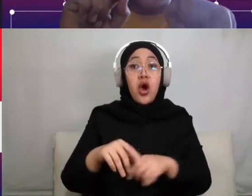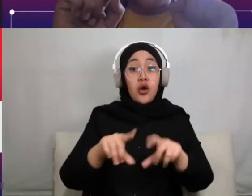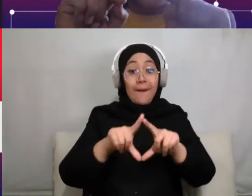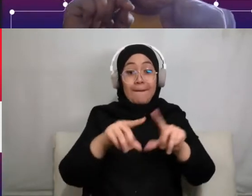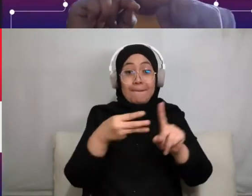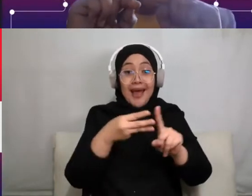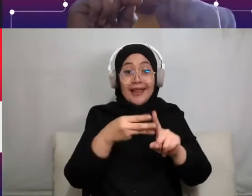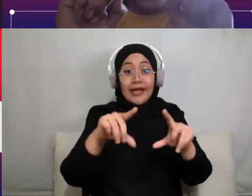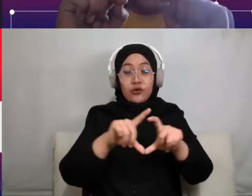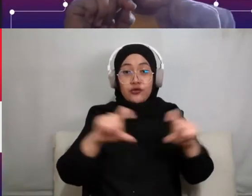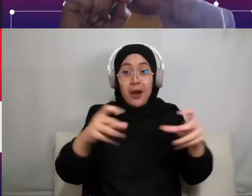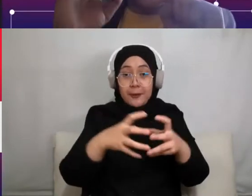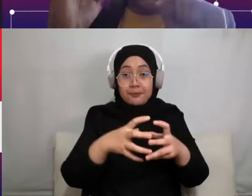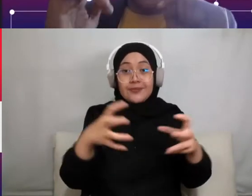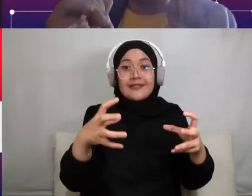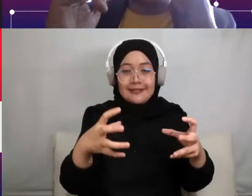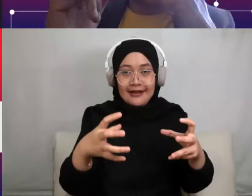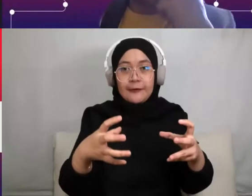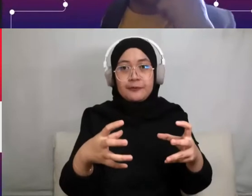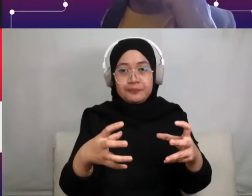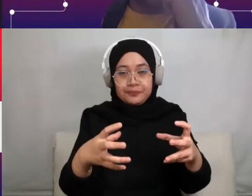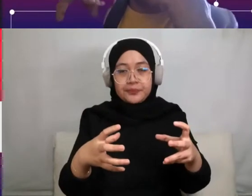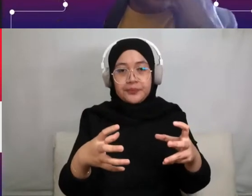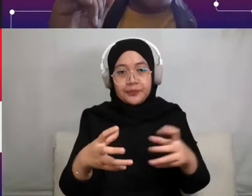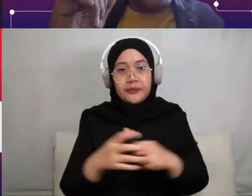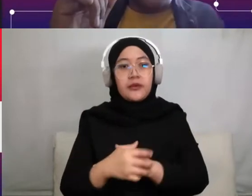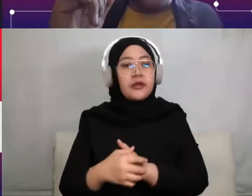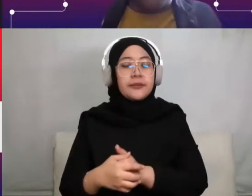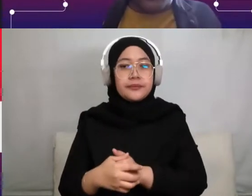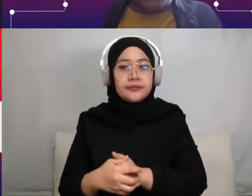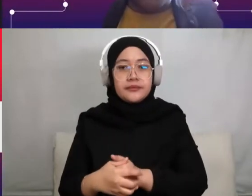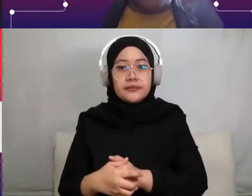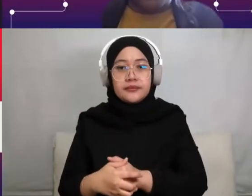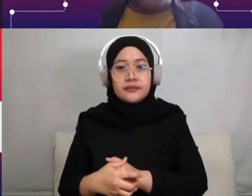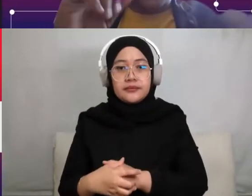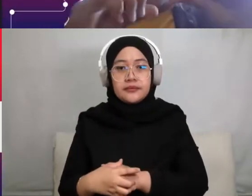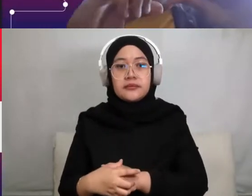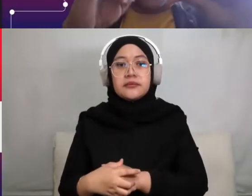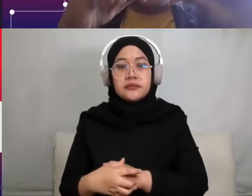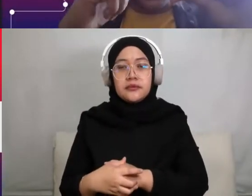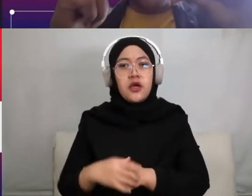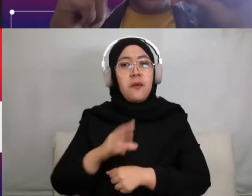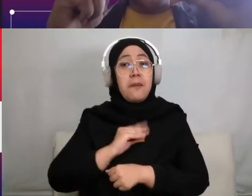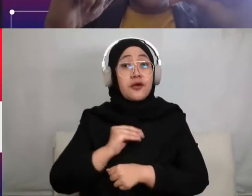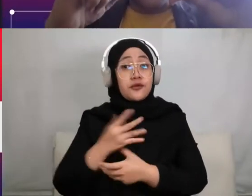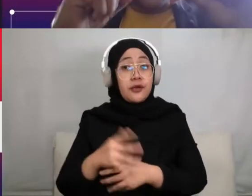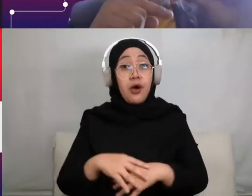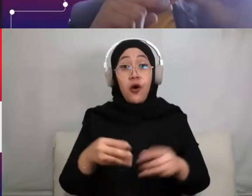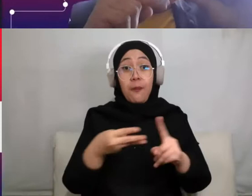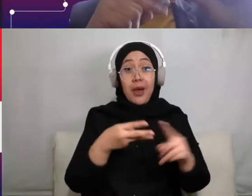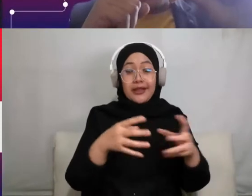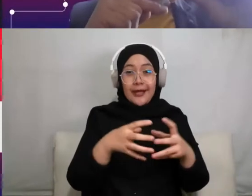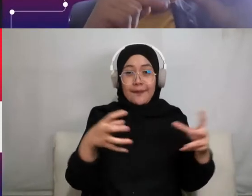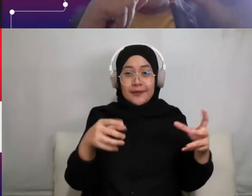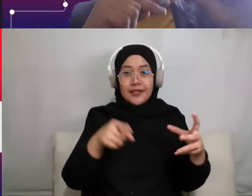faster consumption of battery capacity will be lesser. That means you go for lower battery, you have to charge multiple times, with